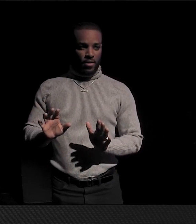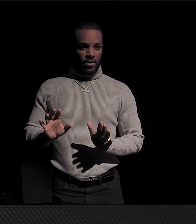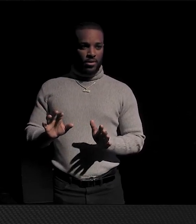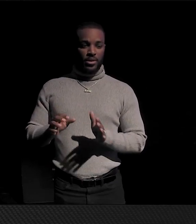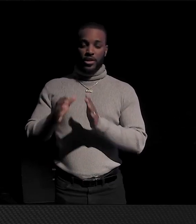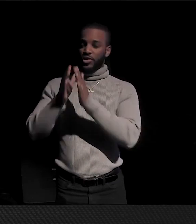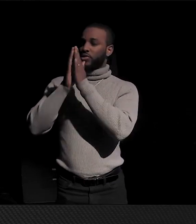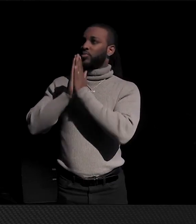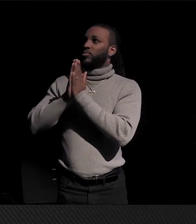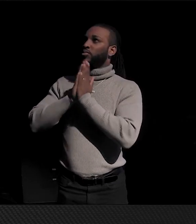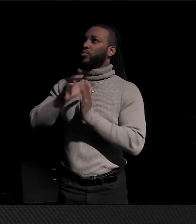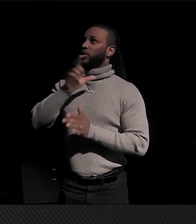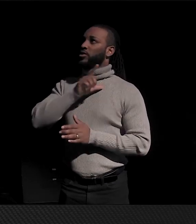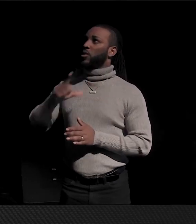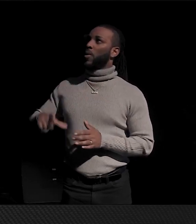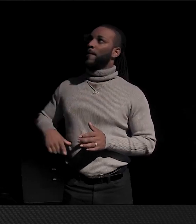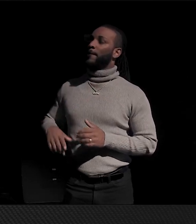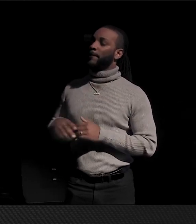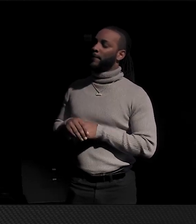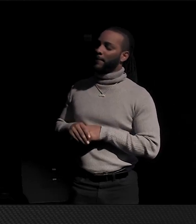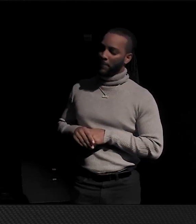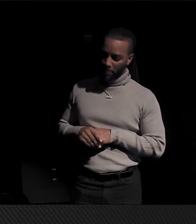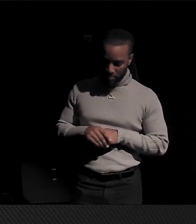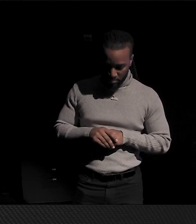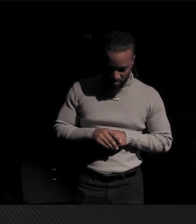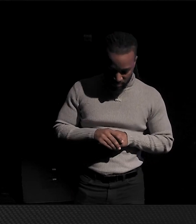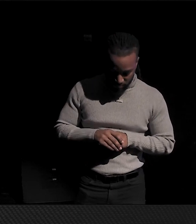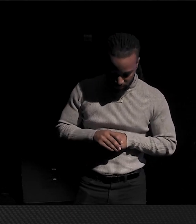Let's just praise the Lord. Yeah, let's worship his name.